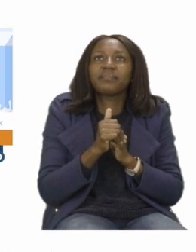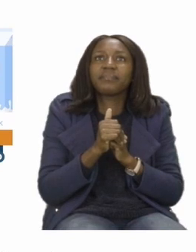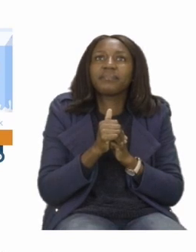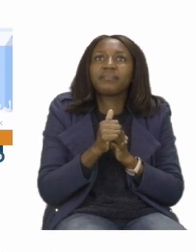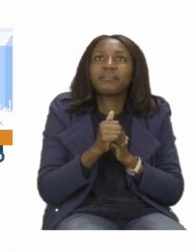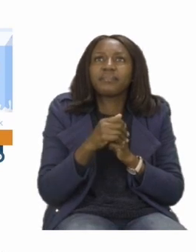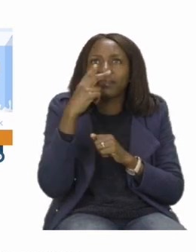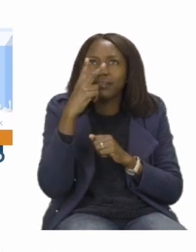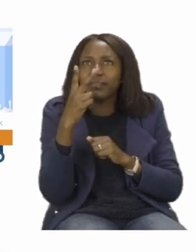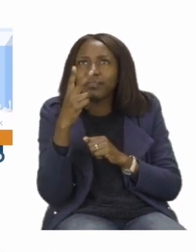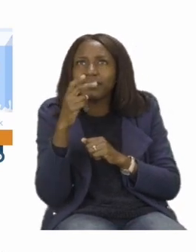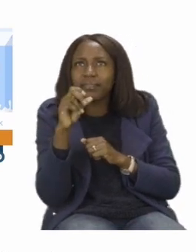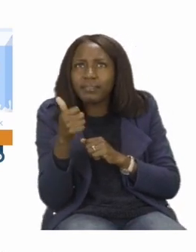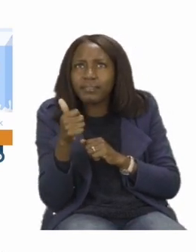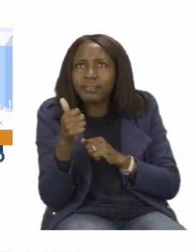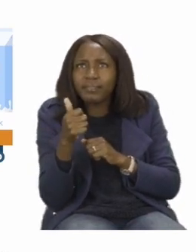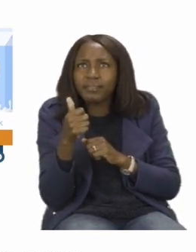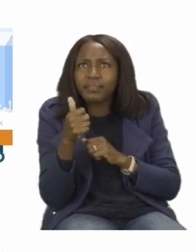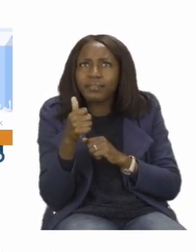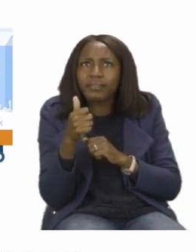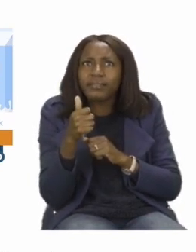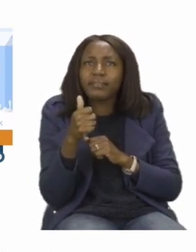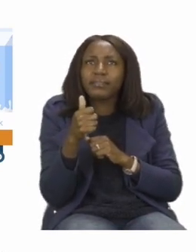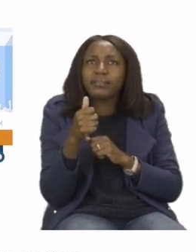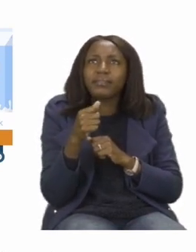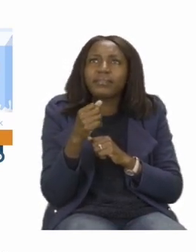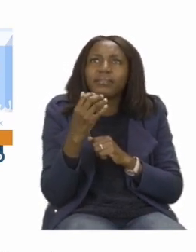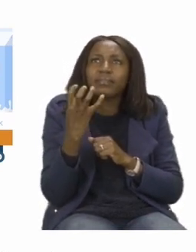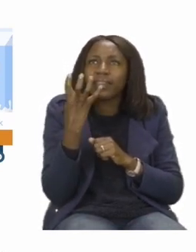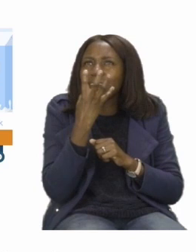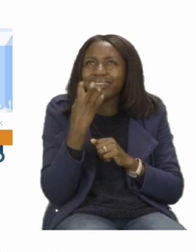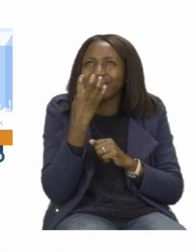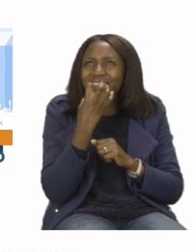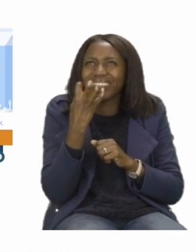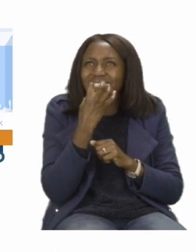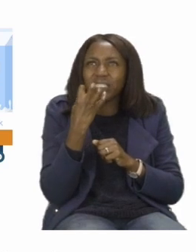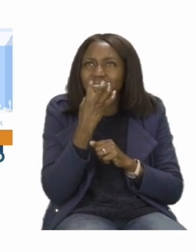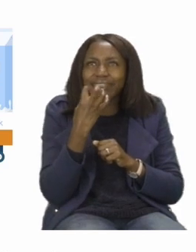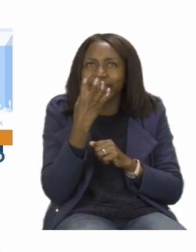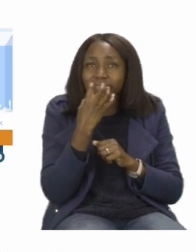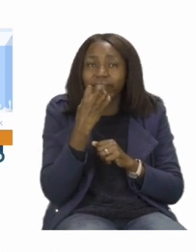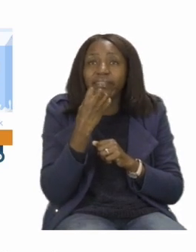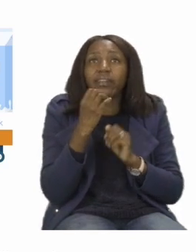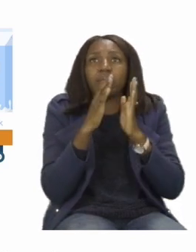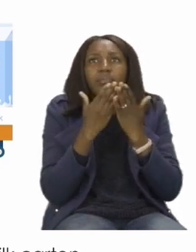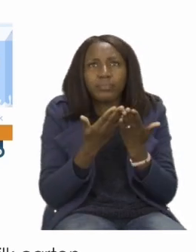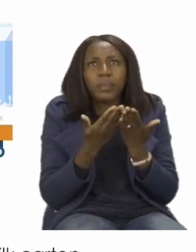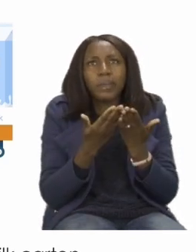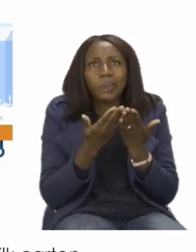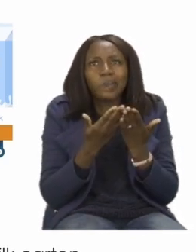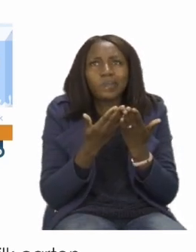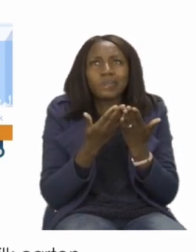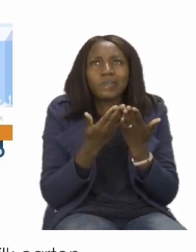take a look at where we can see a lemon and a couple of books. Now, you can see that the